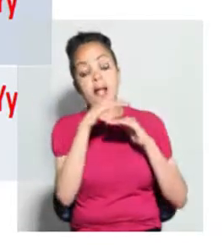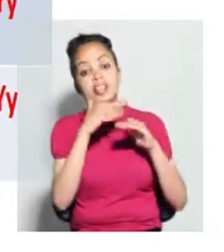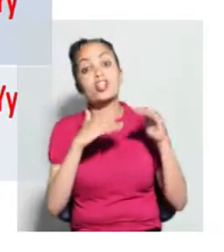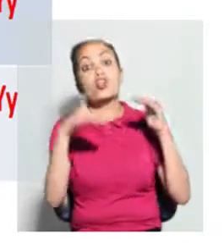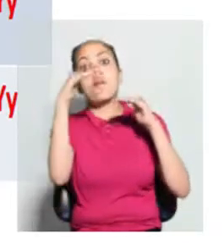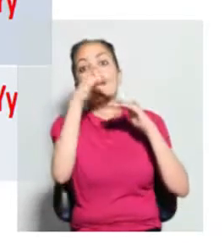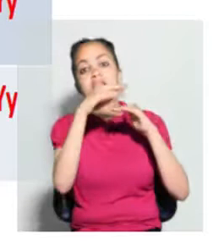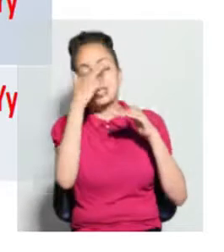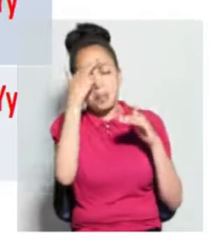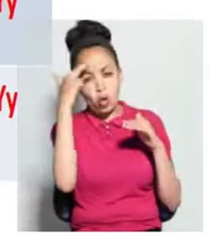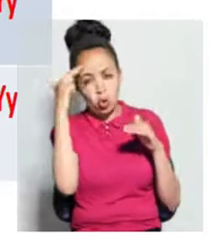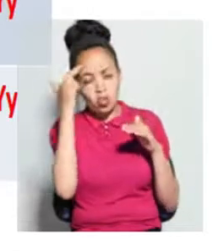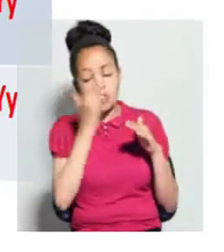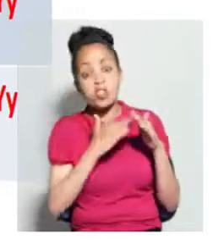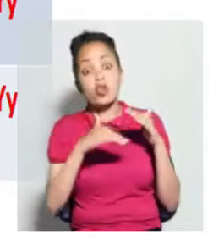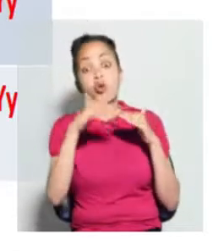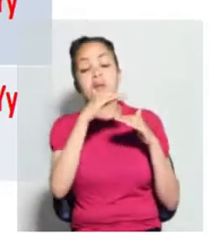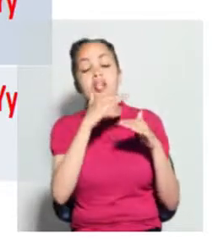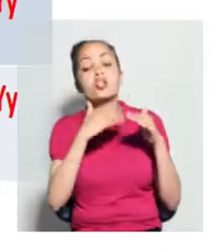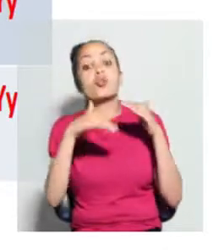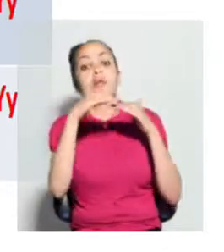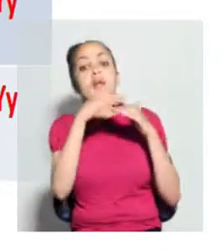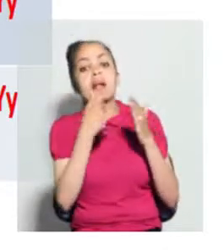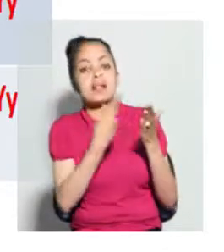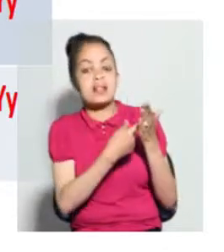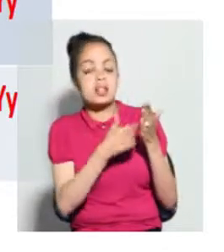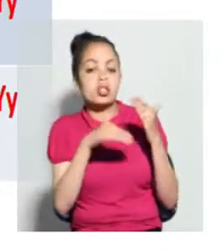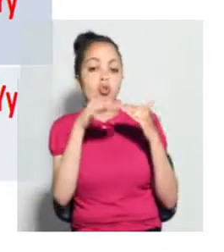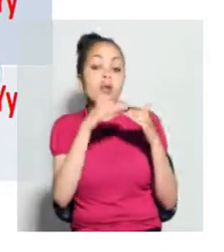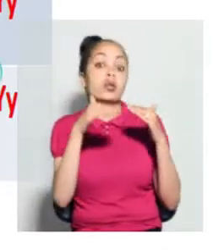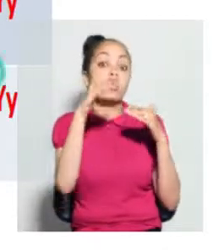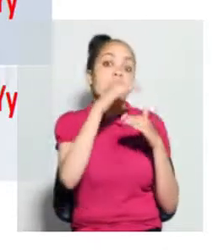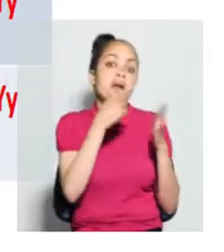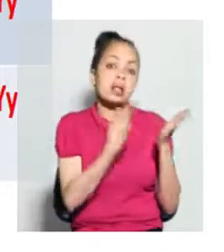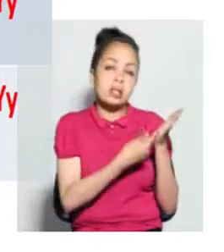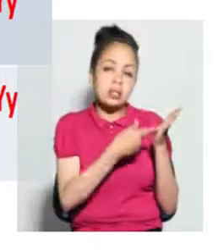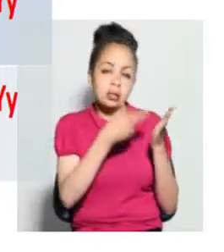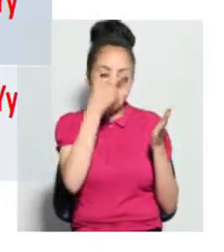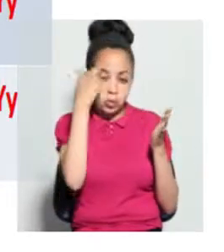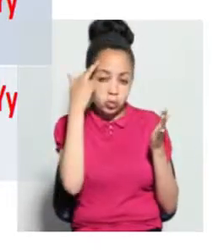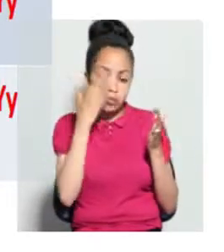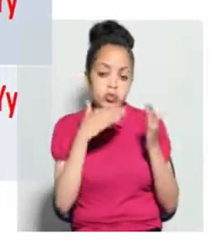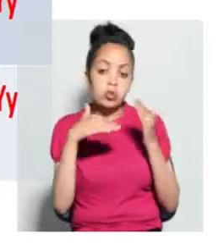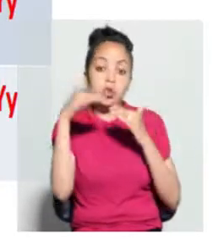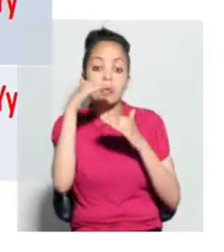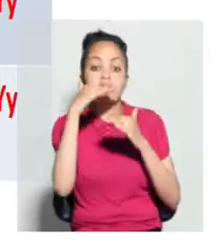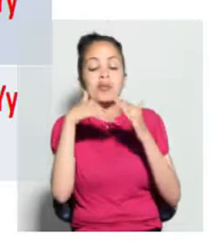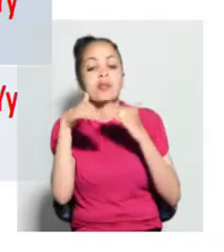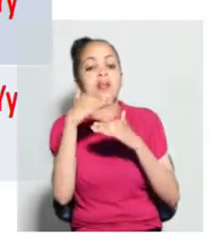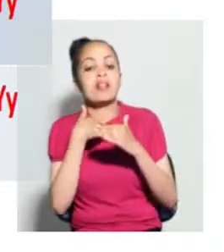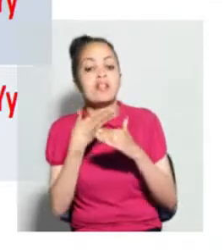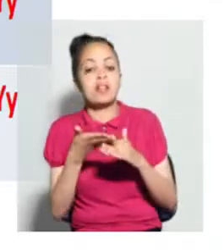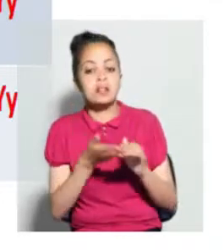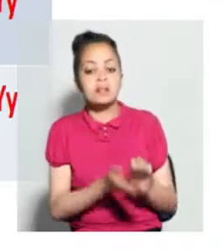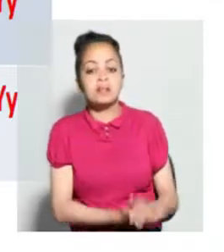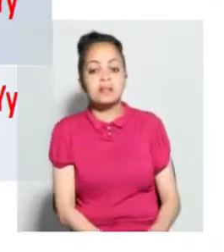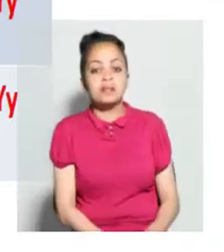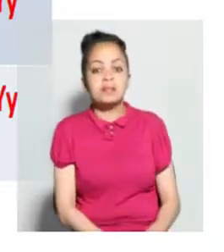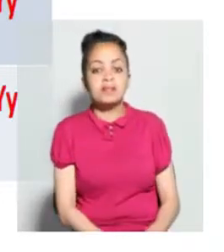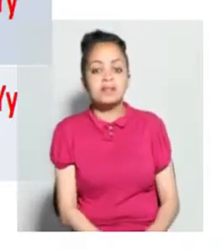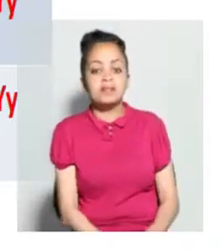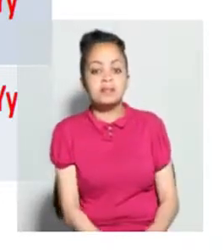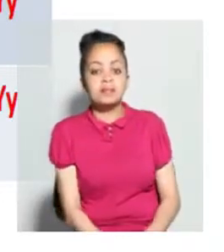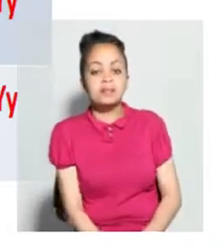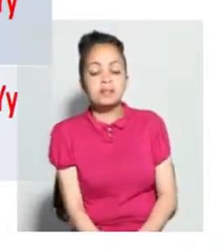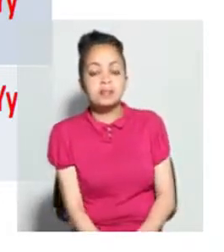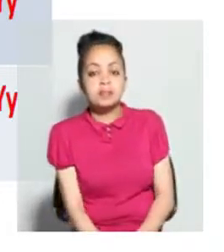here. Because of the dominant here. Because of the dominant here. Because of the dominant here. Genotype.